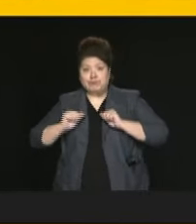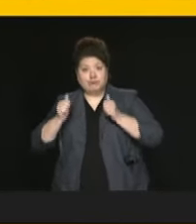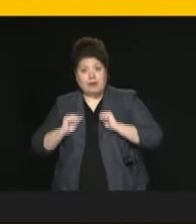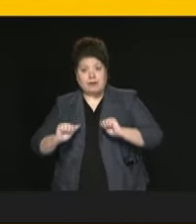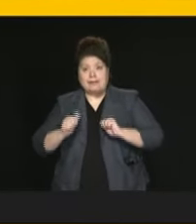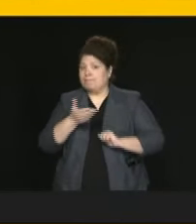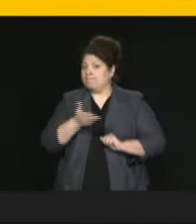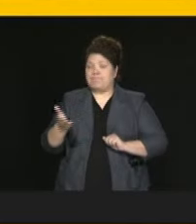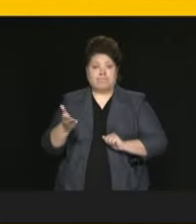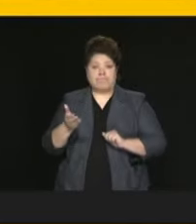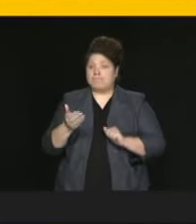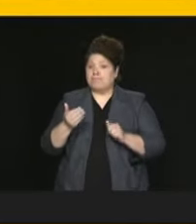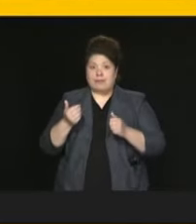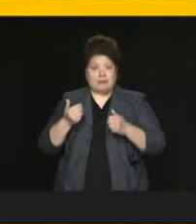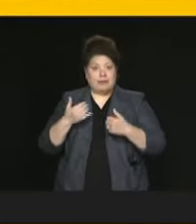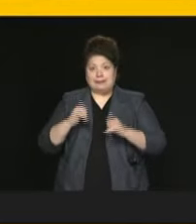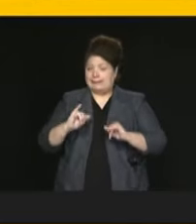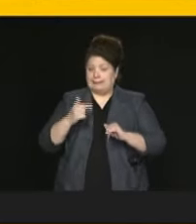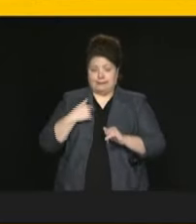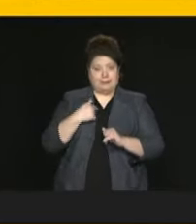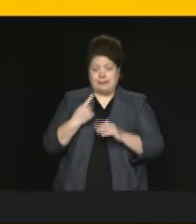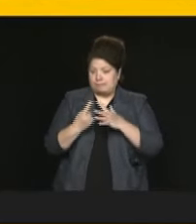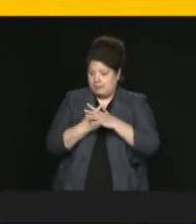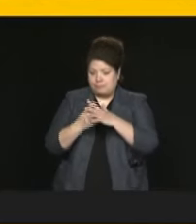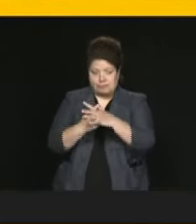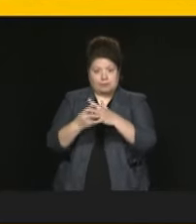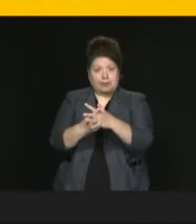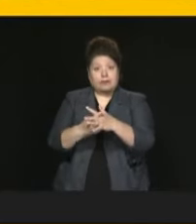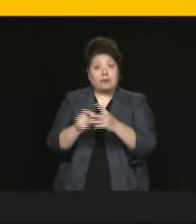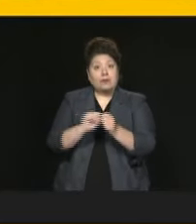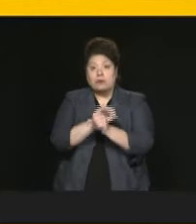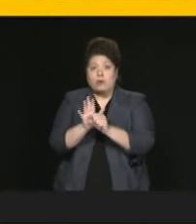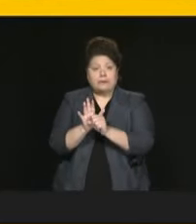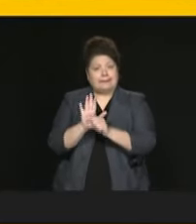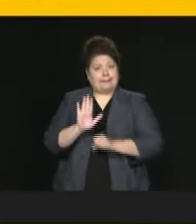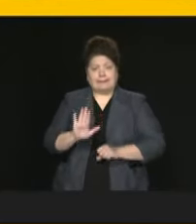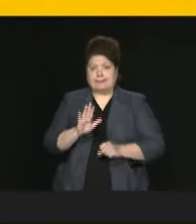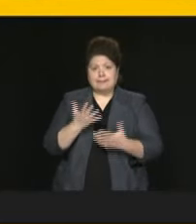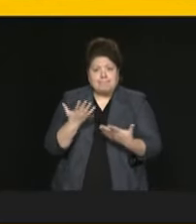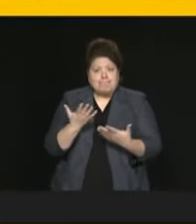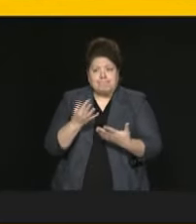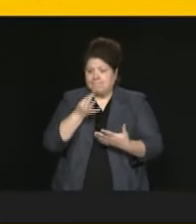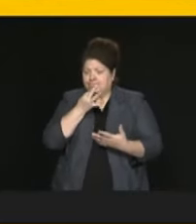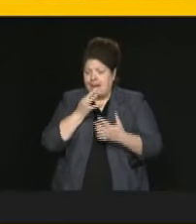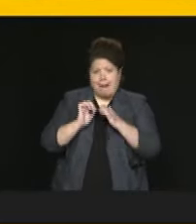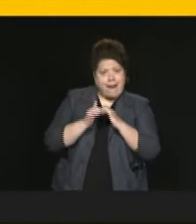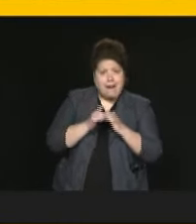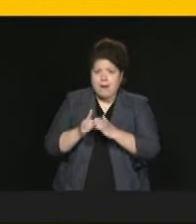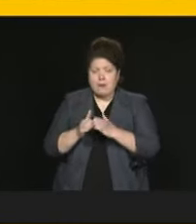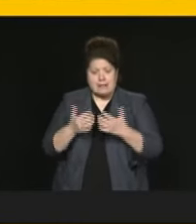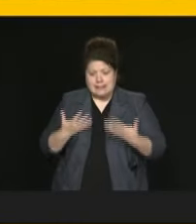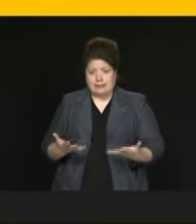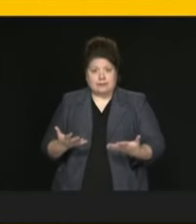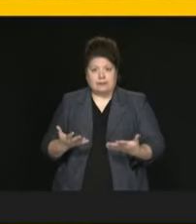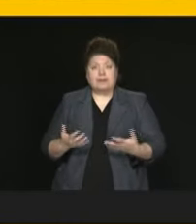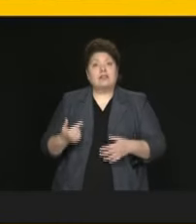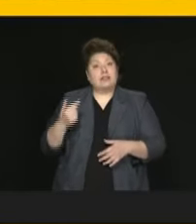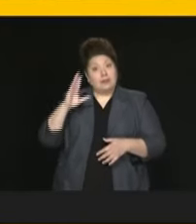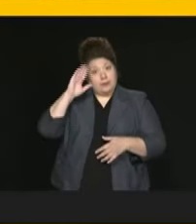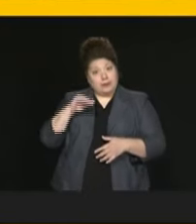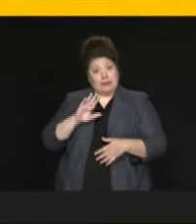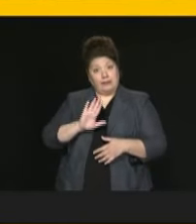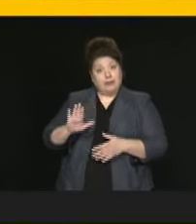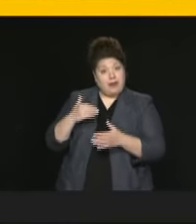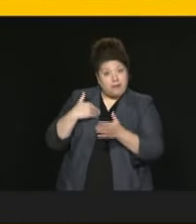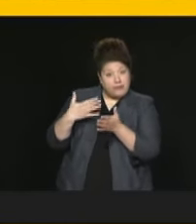rapid and stealthy spread of the virus in these outbreaks. We know that where there are weaknesses, whether structural, social, or